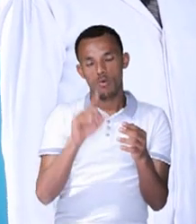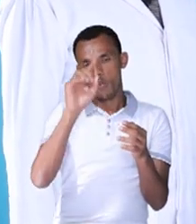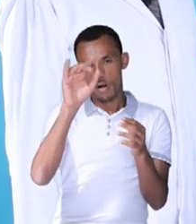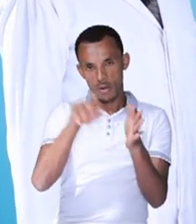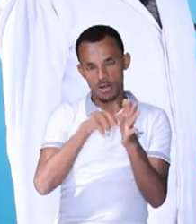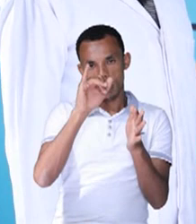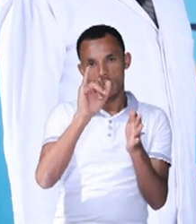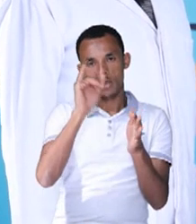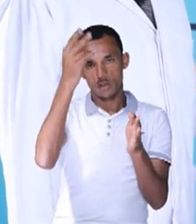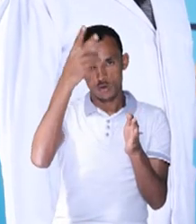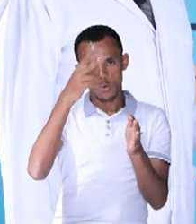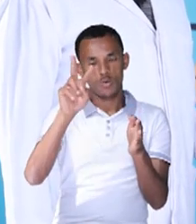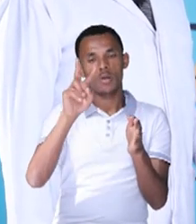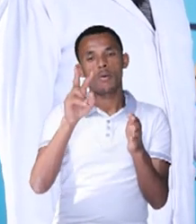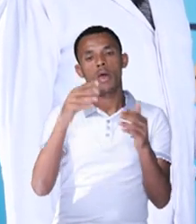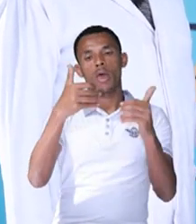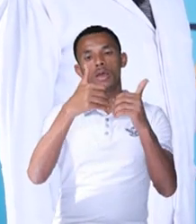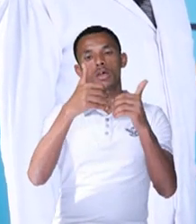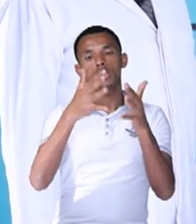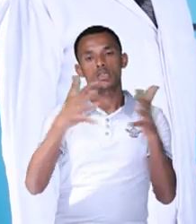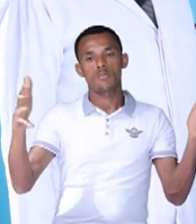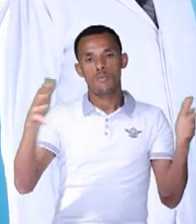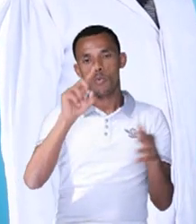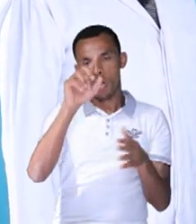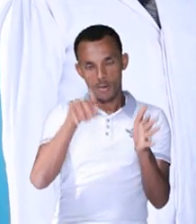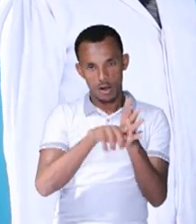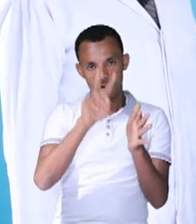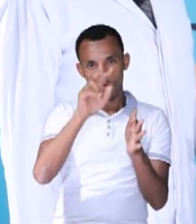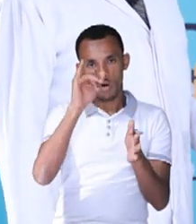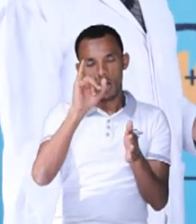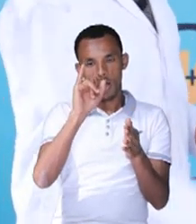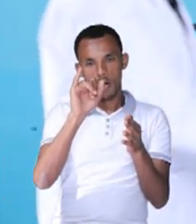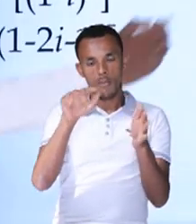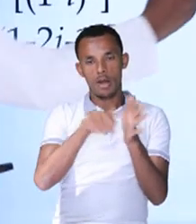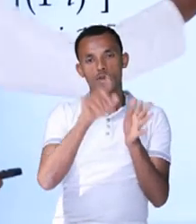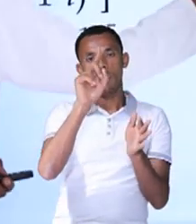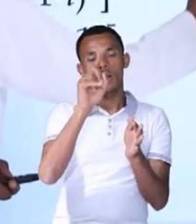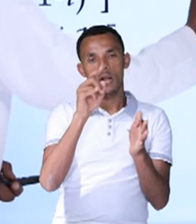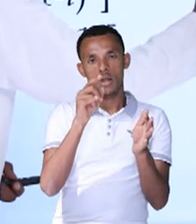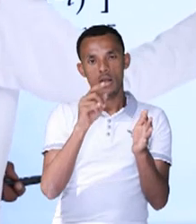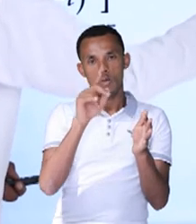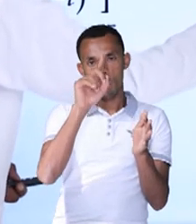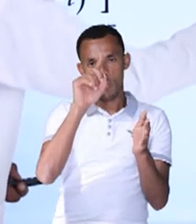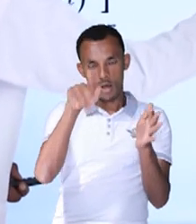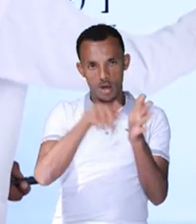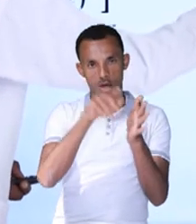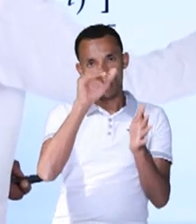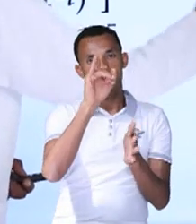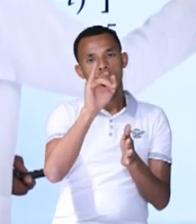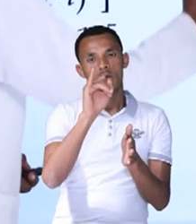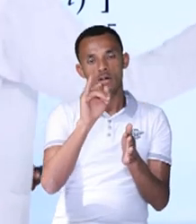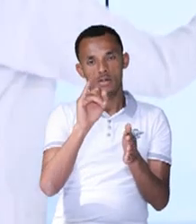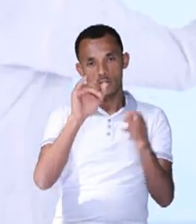1 minus I is the whole squared. By expanding, 1 minus 2I minus 1 it comes, because 1 minus